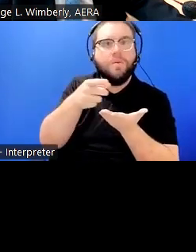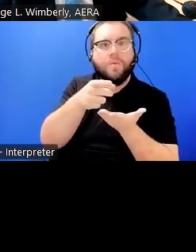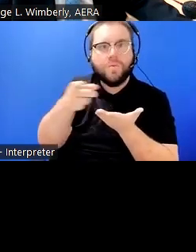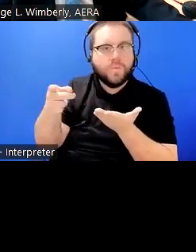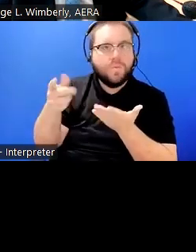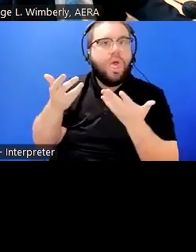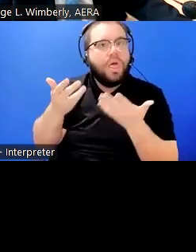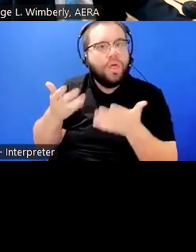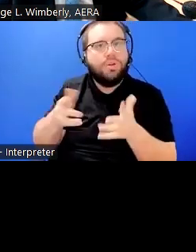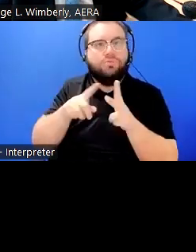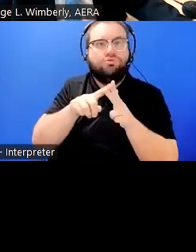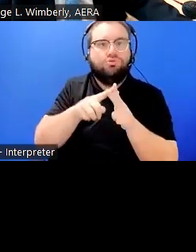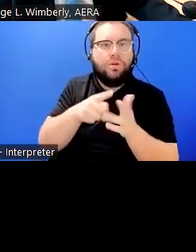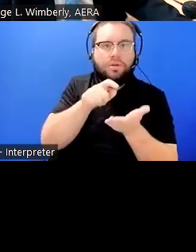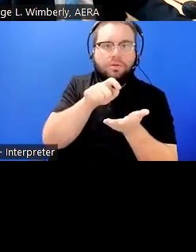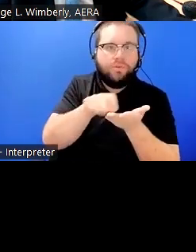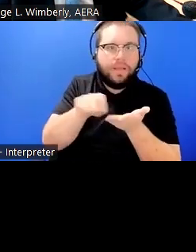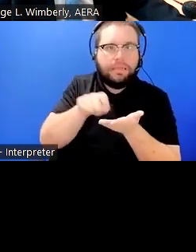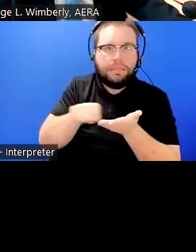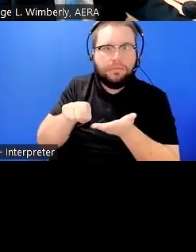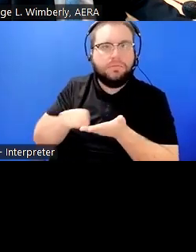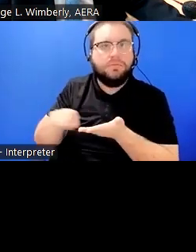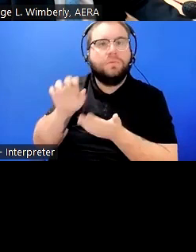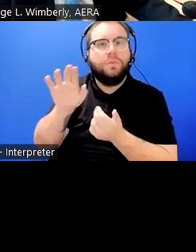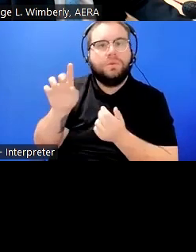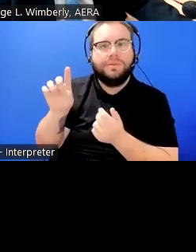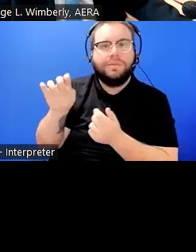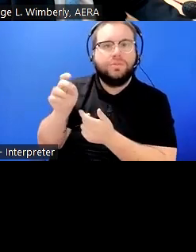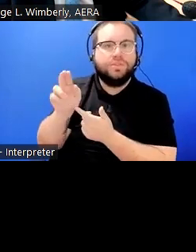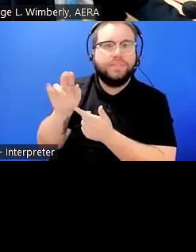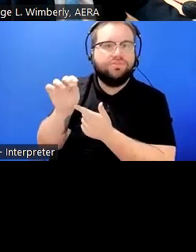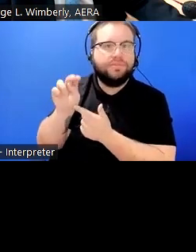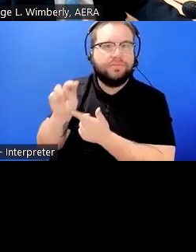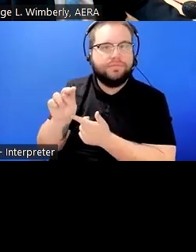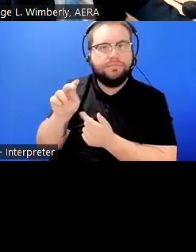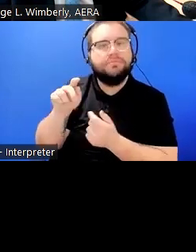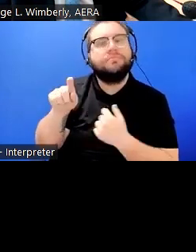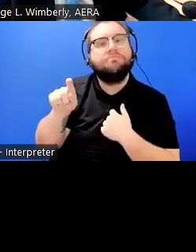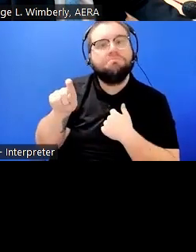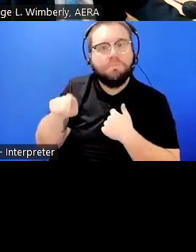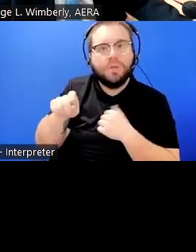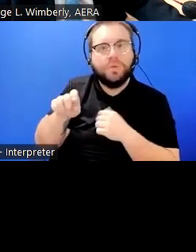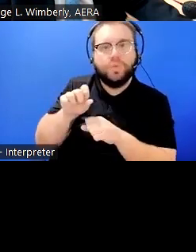of the fellowship. You must be full-time